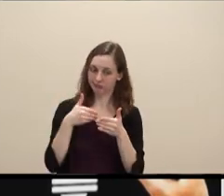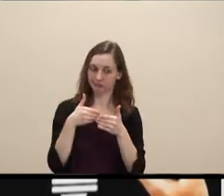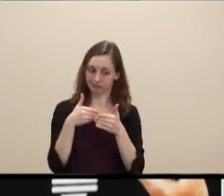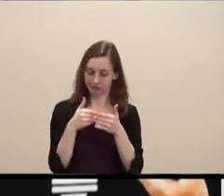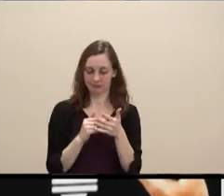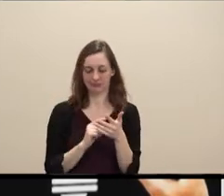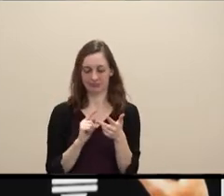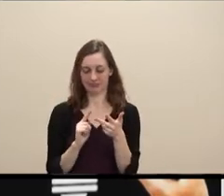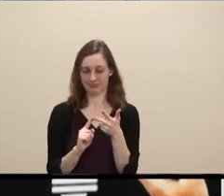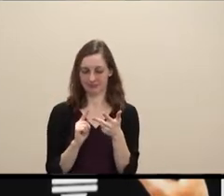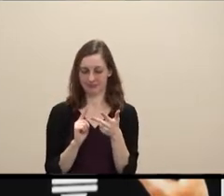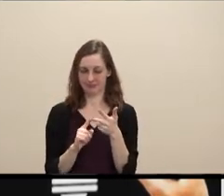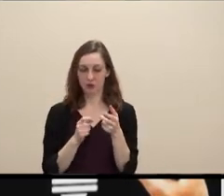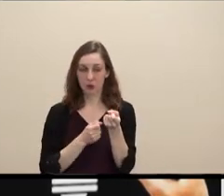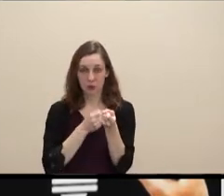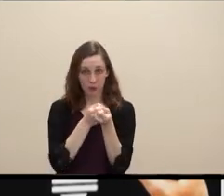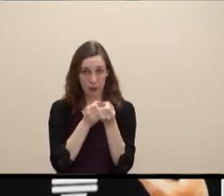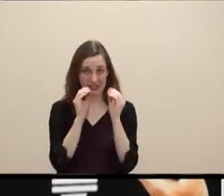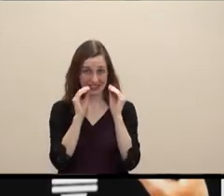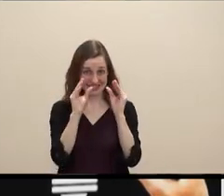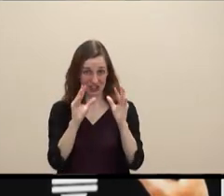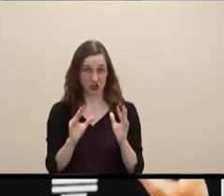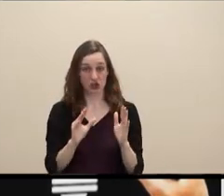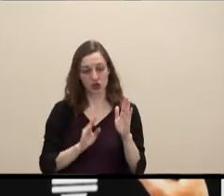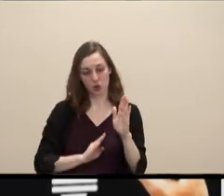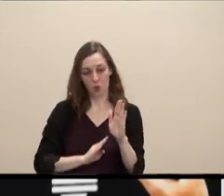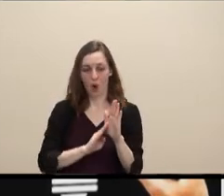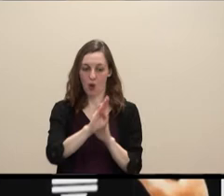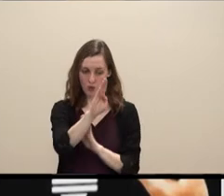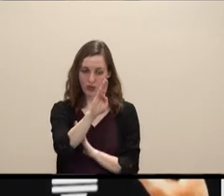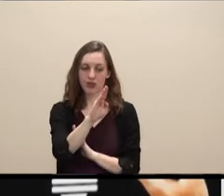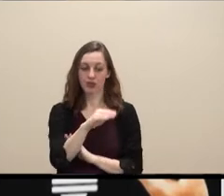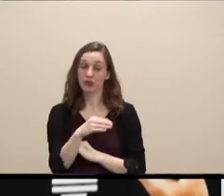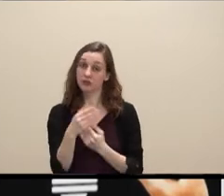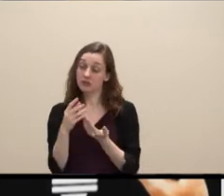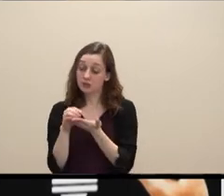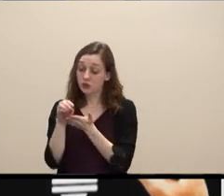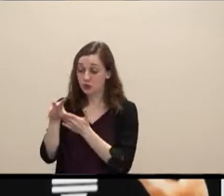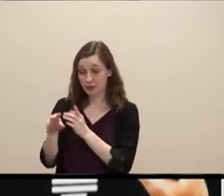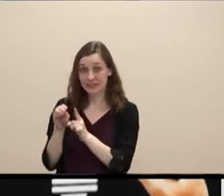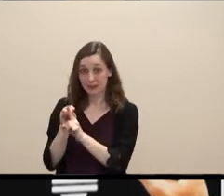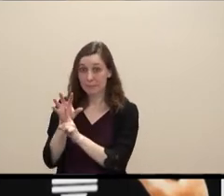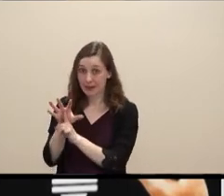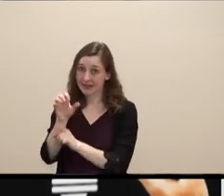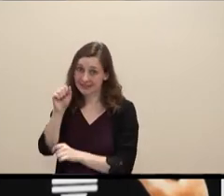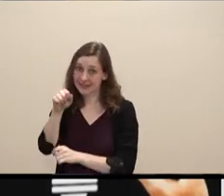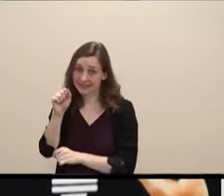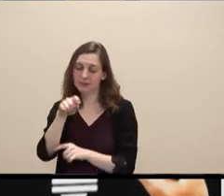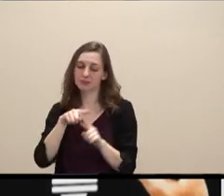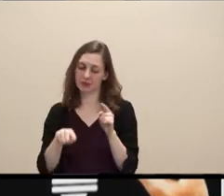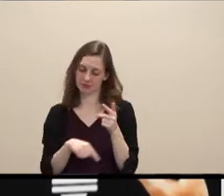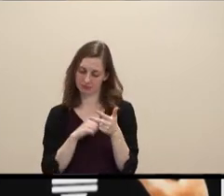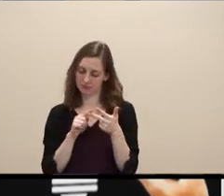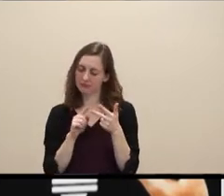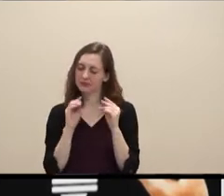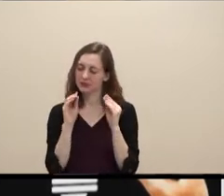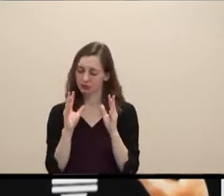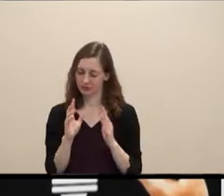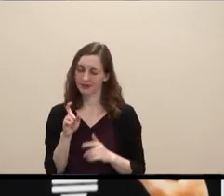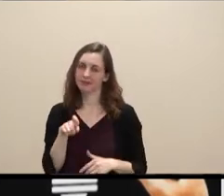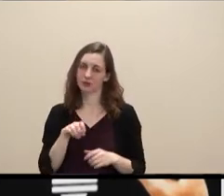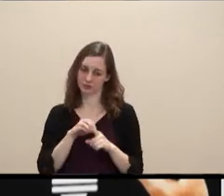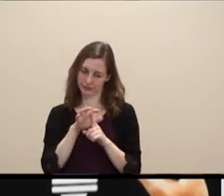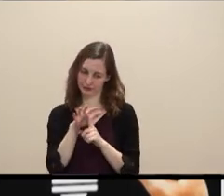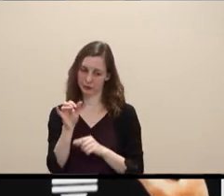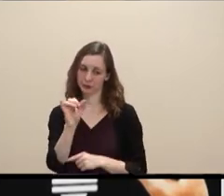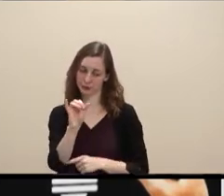teacher growth. So this is about having impact on students, but of course, in order to have impact on students, we have to have impact on teachers.